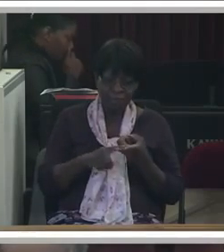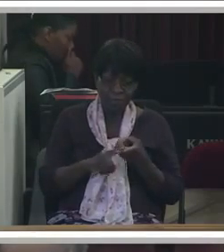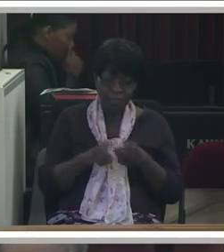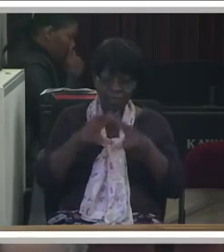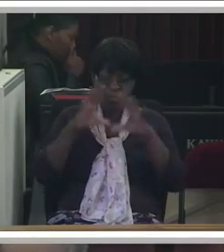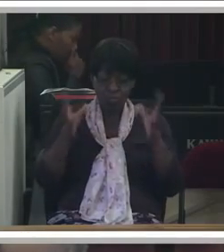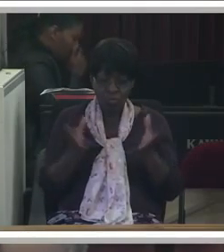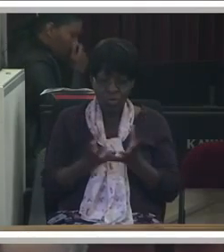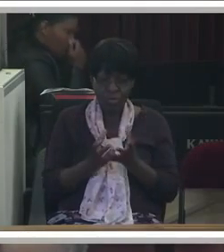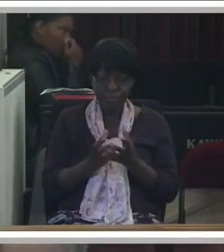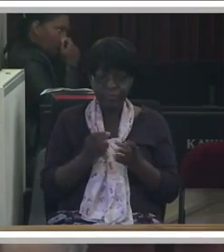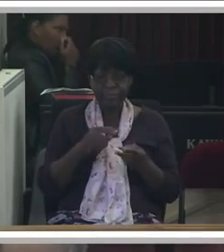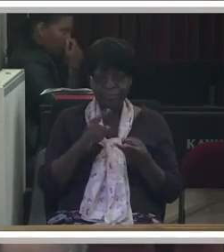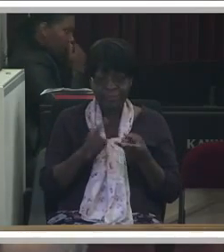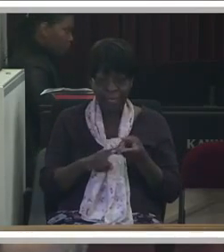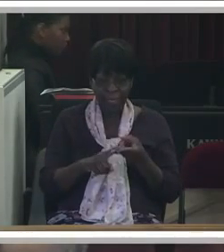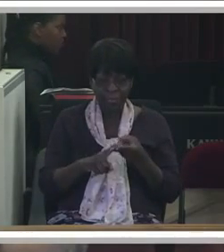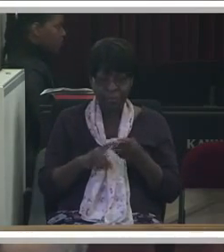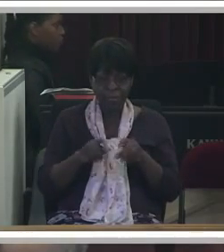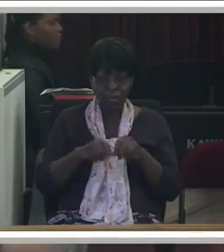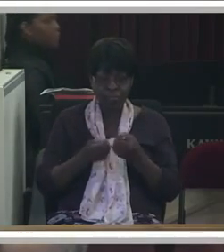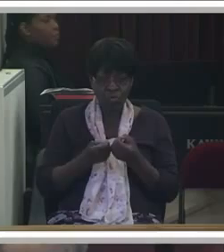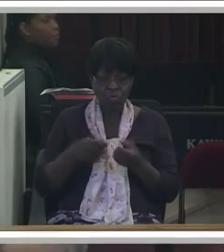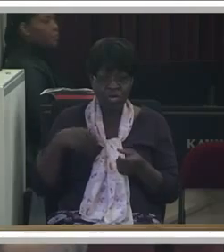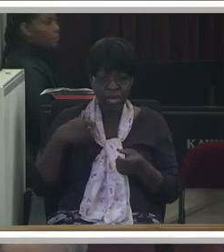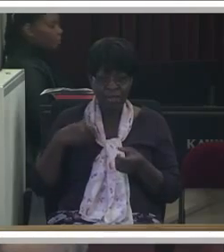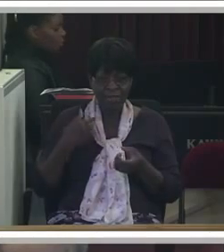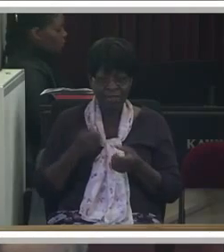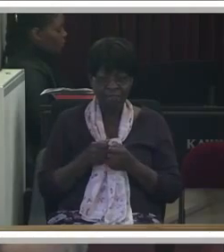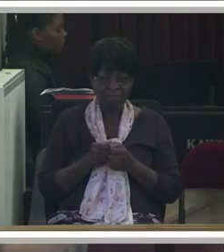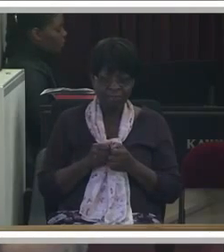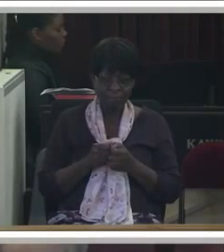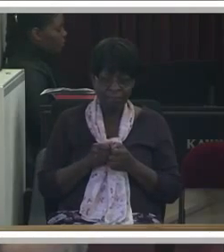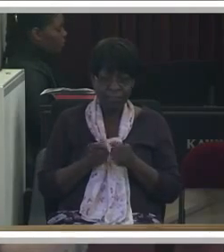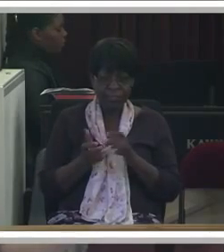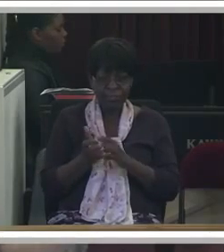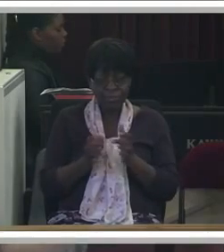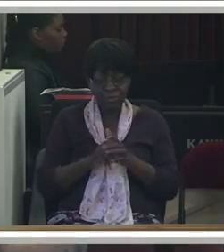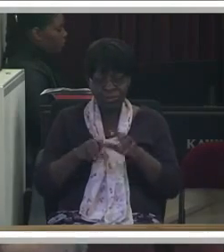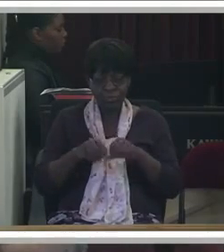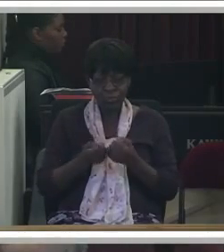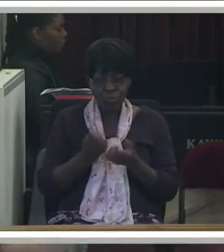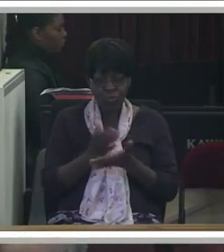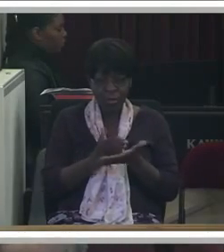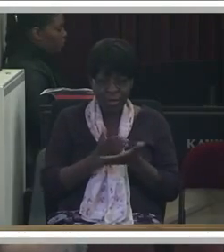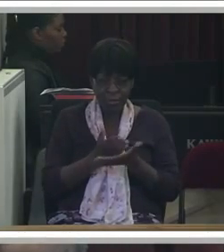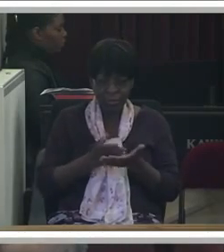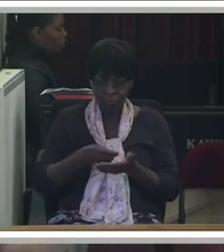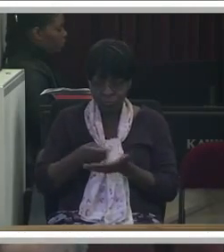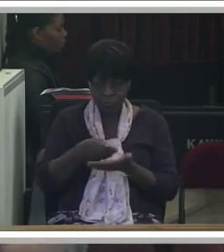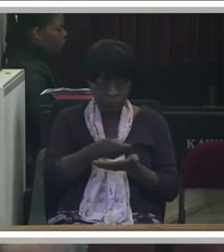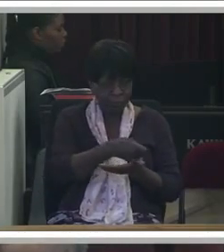Secondly, a broken life. As Jesus broke bread and distributed it to his disciples,